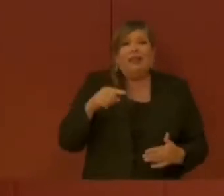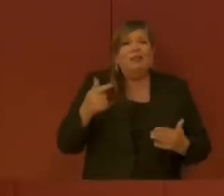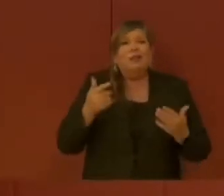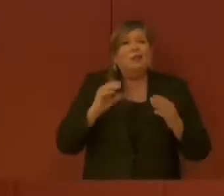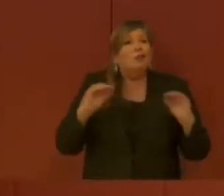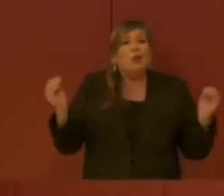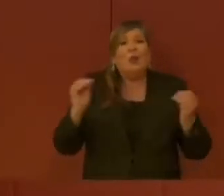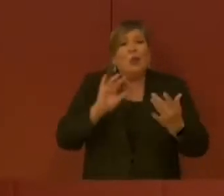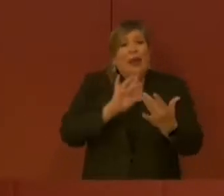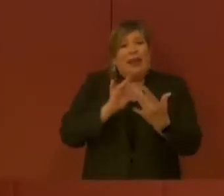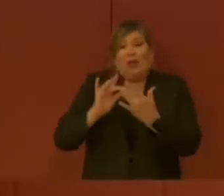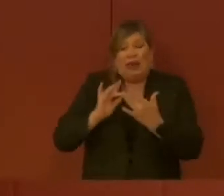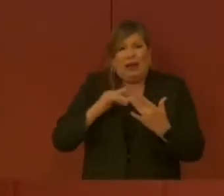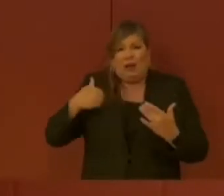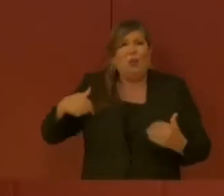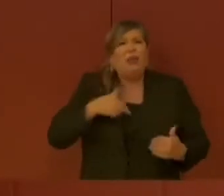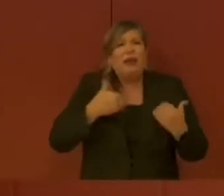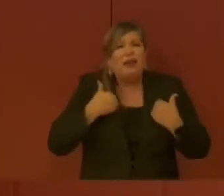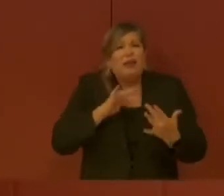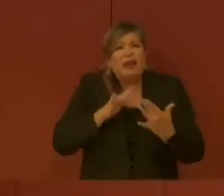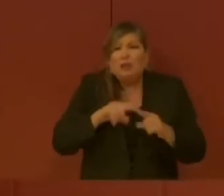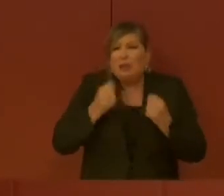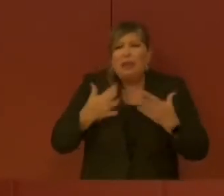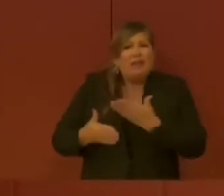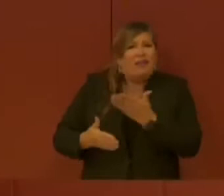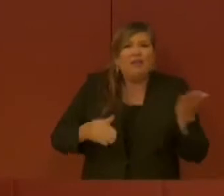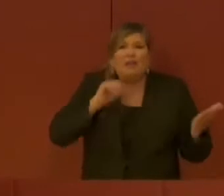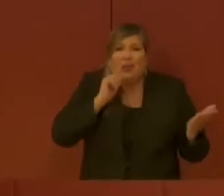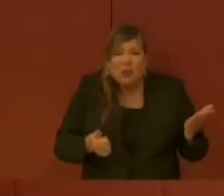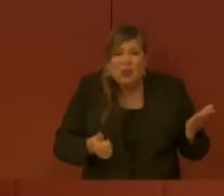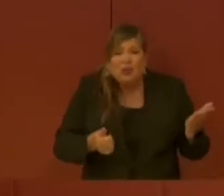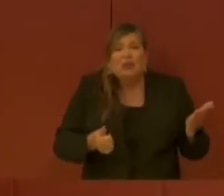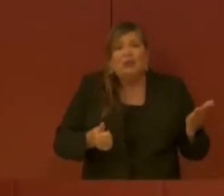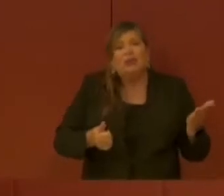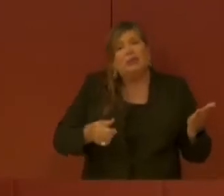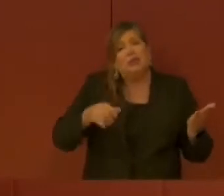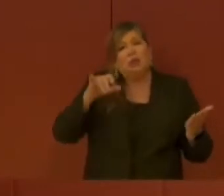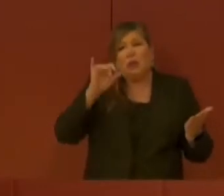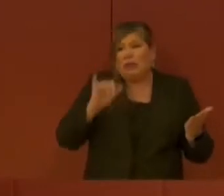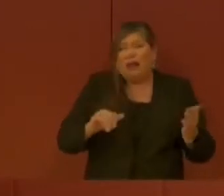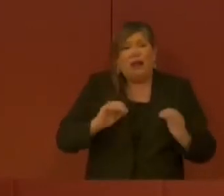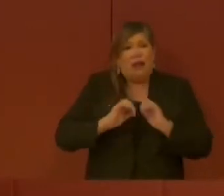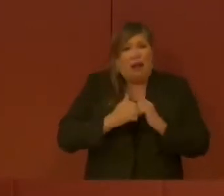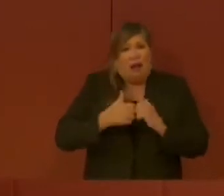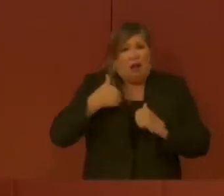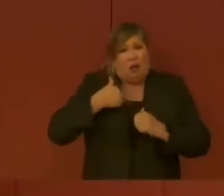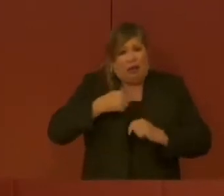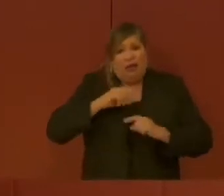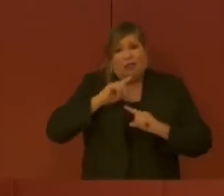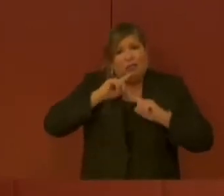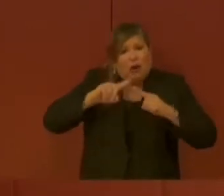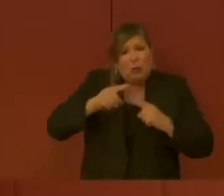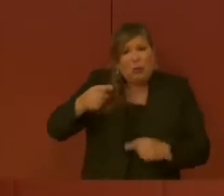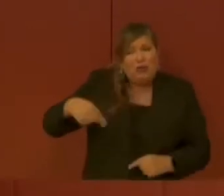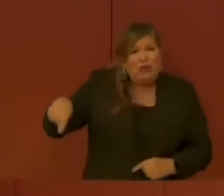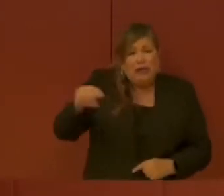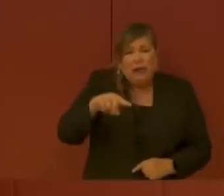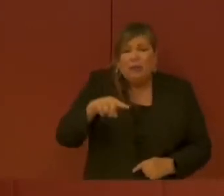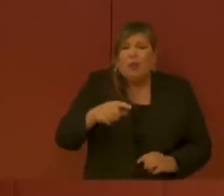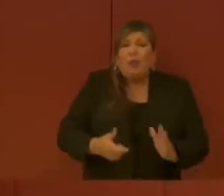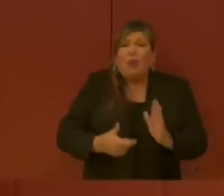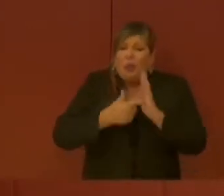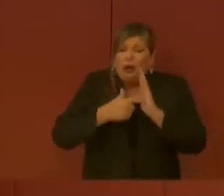of many of us do. This call needs to be answered by the community at large. It's going to take a